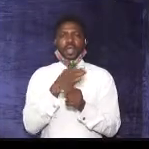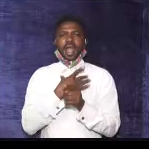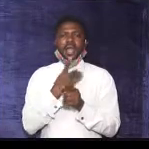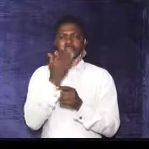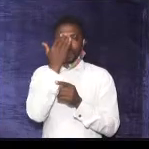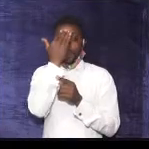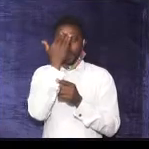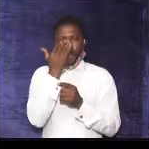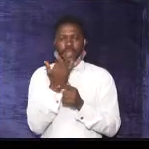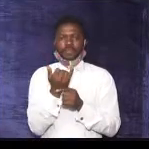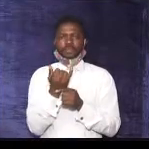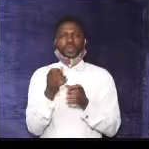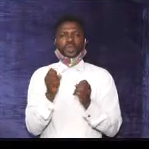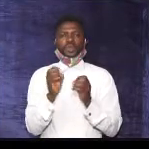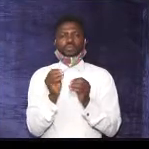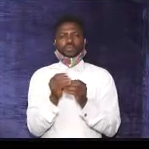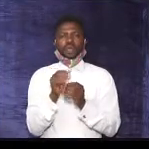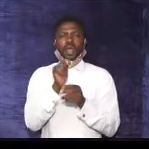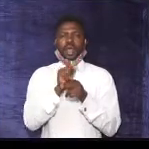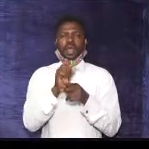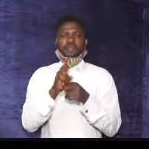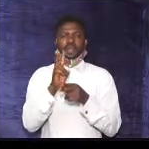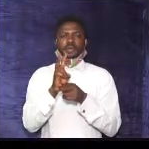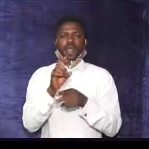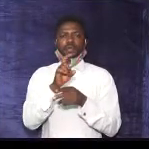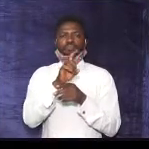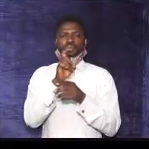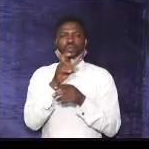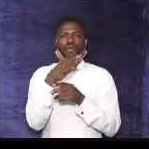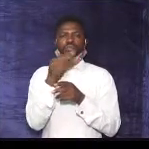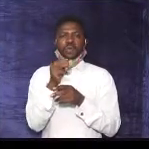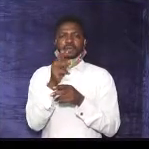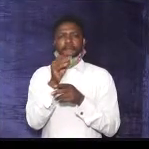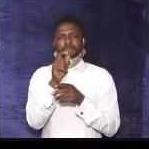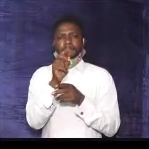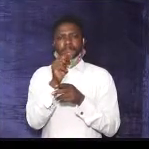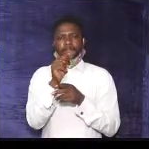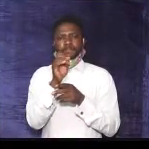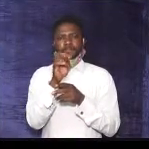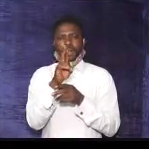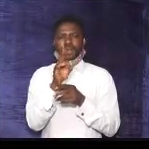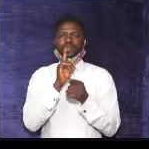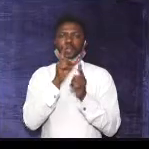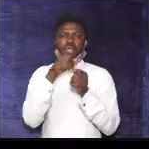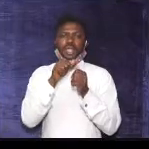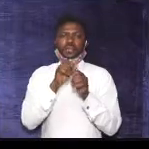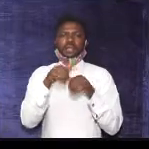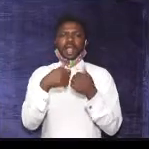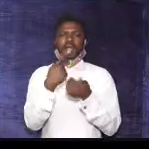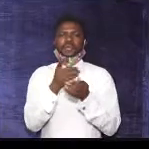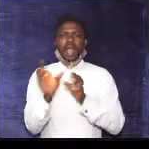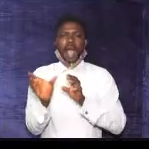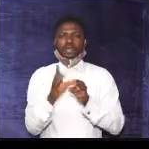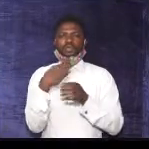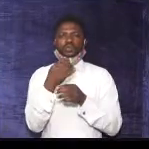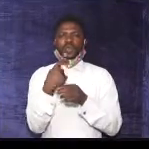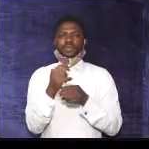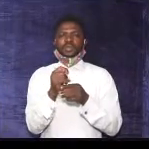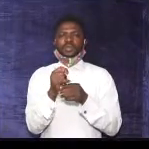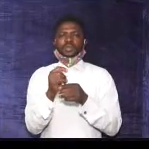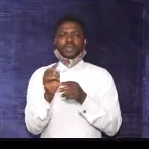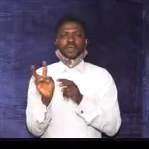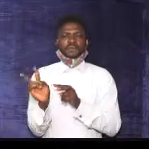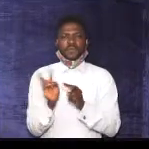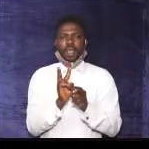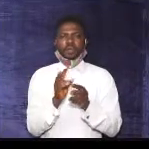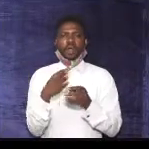when, where, and why. So, adverbial clause of manner talks about how the action of the